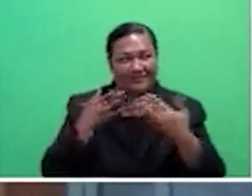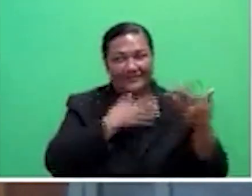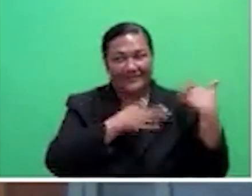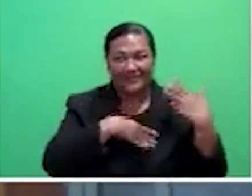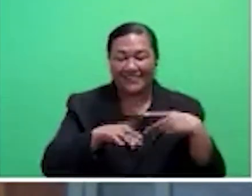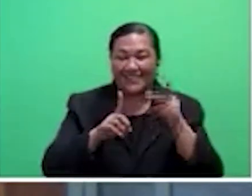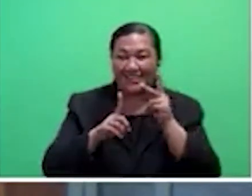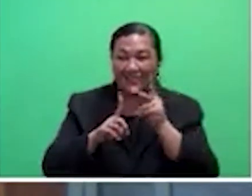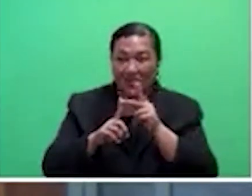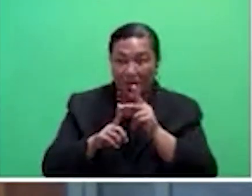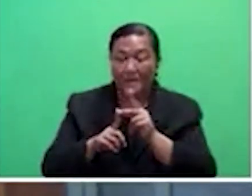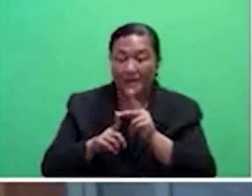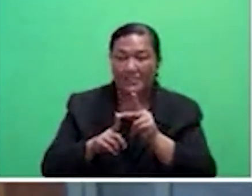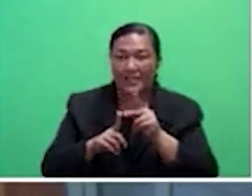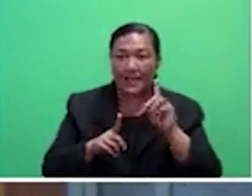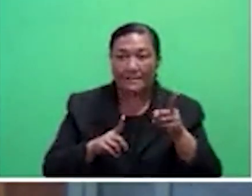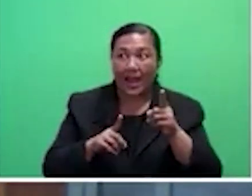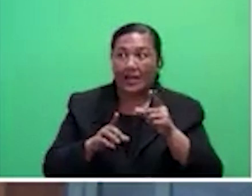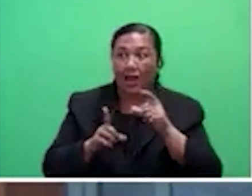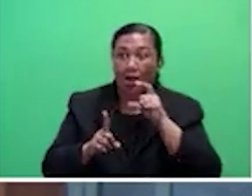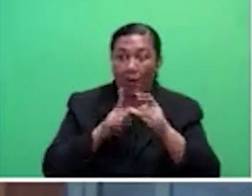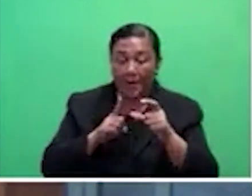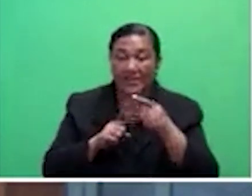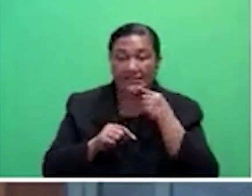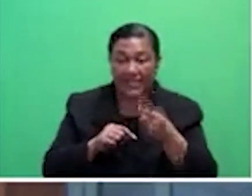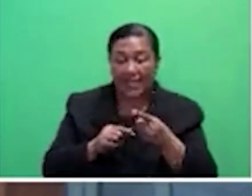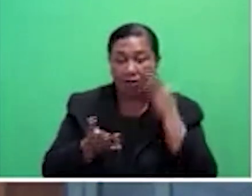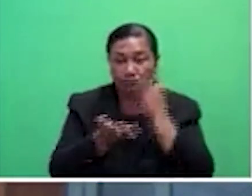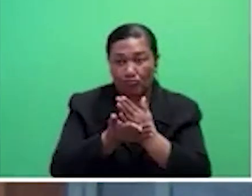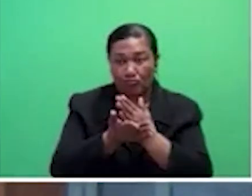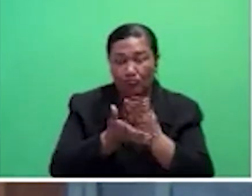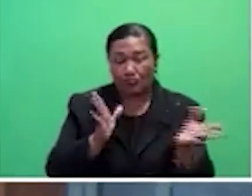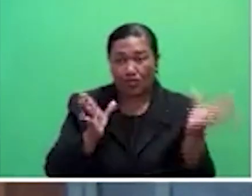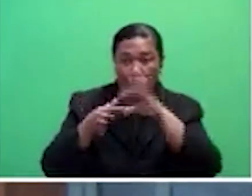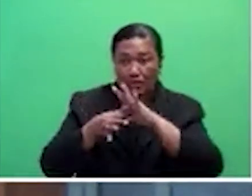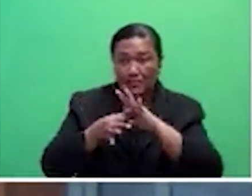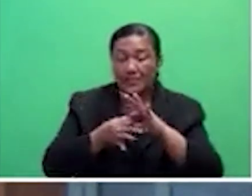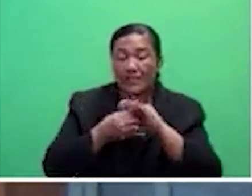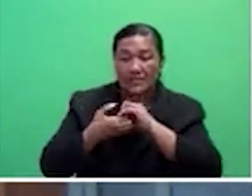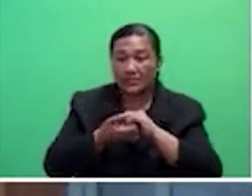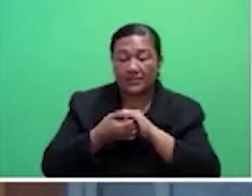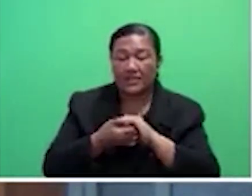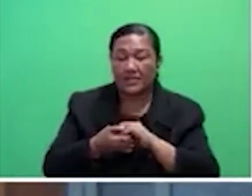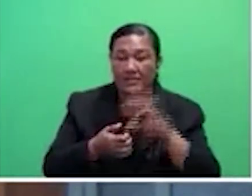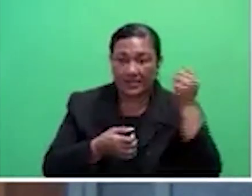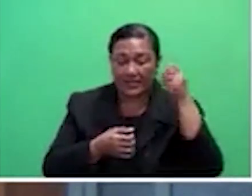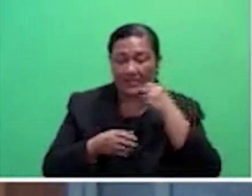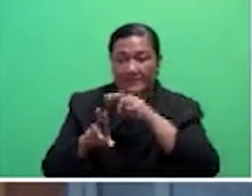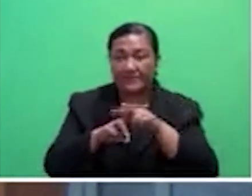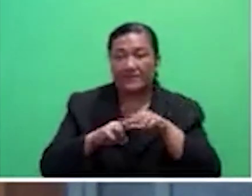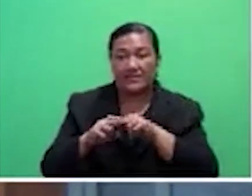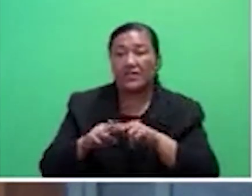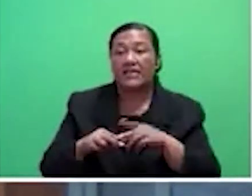And as the commander stated recently, for the Truth and Reconciliation Commission to succeed in Fiji, it was important for